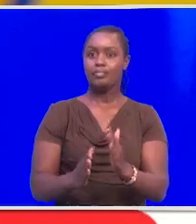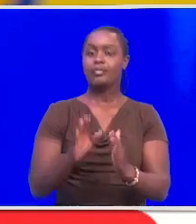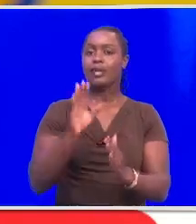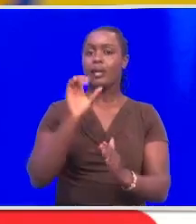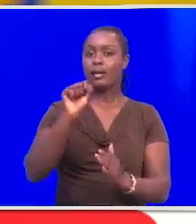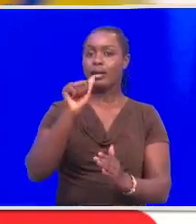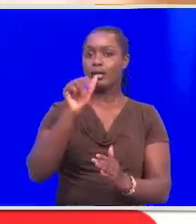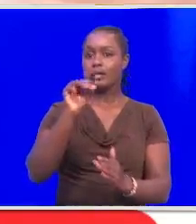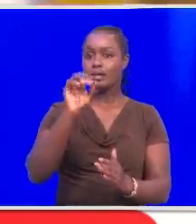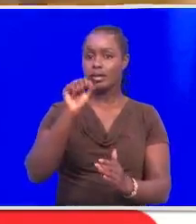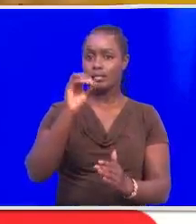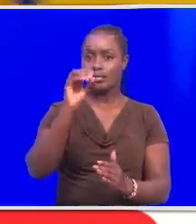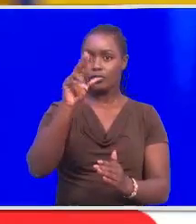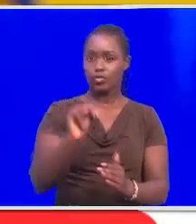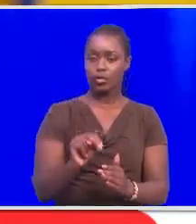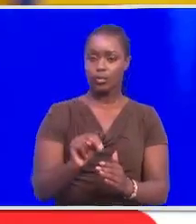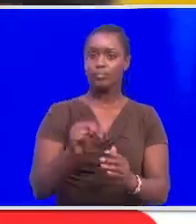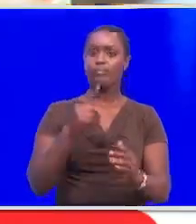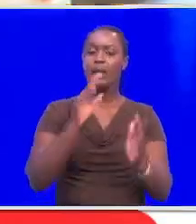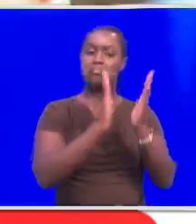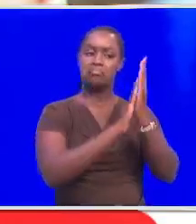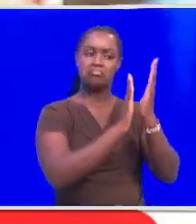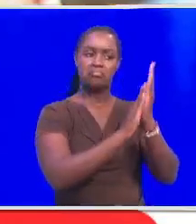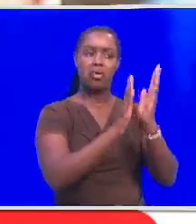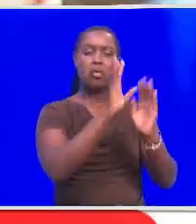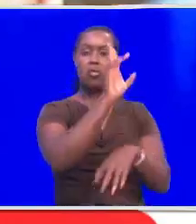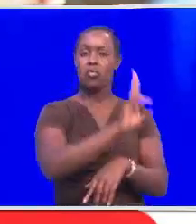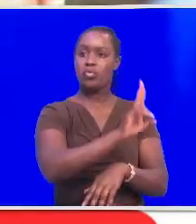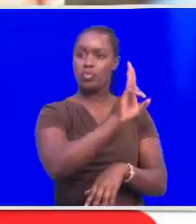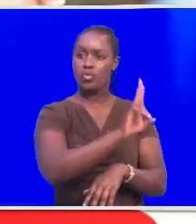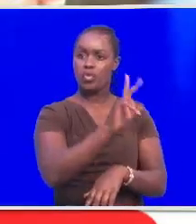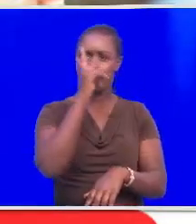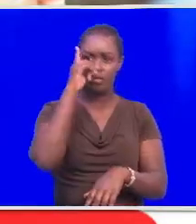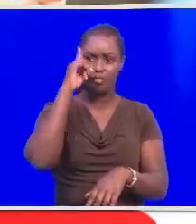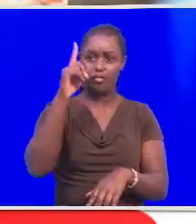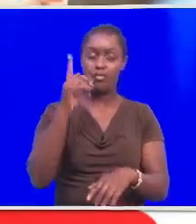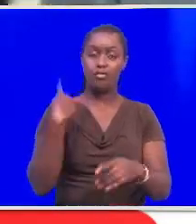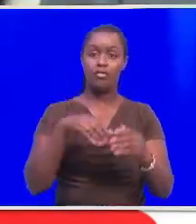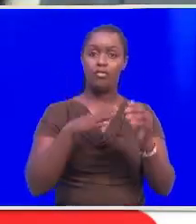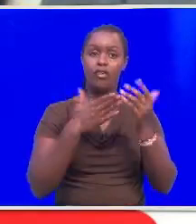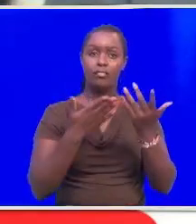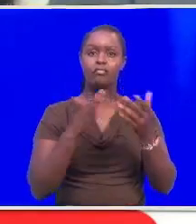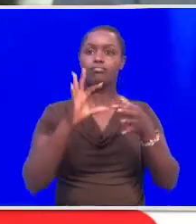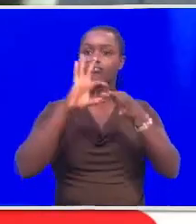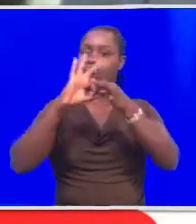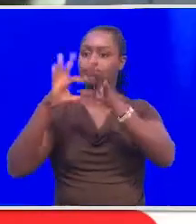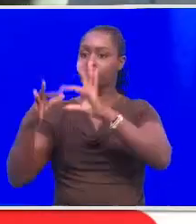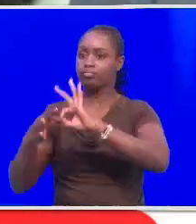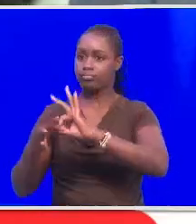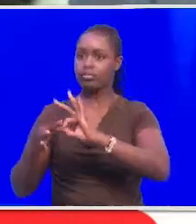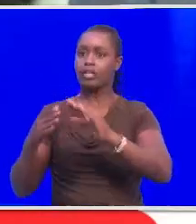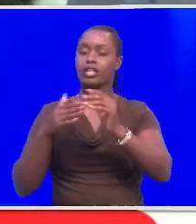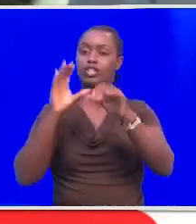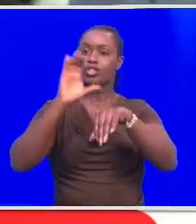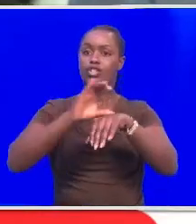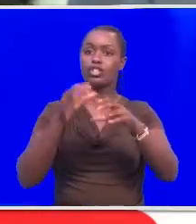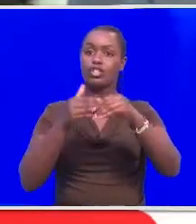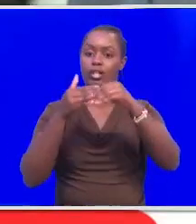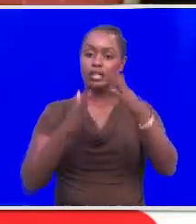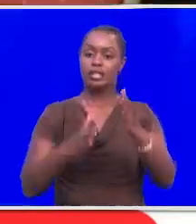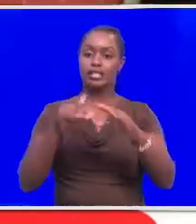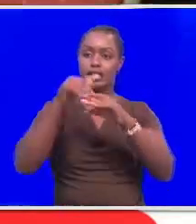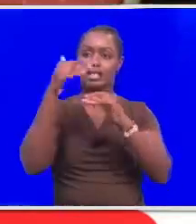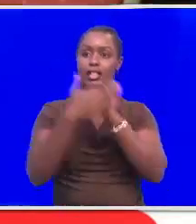Samson Muthuri, lauding the former President Uhuru Kenyatta for spearheading unity among church leaders in the